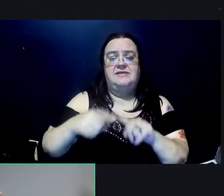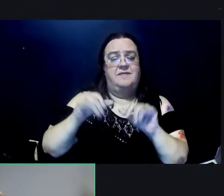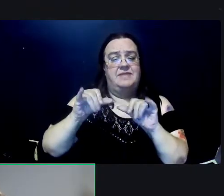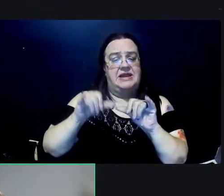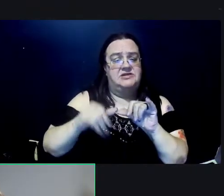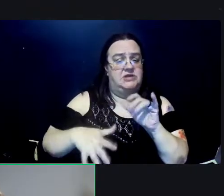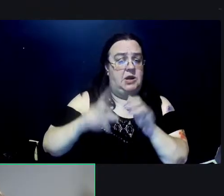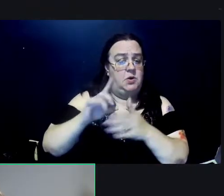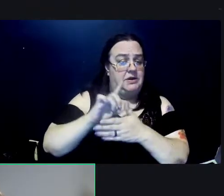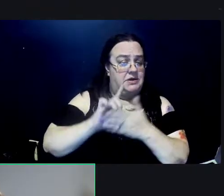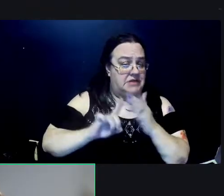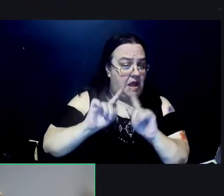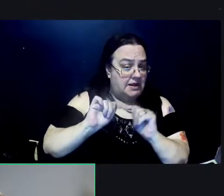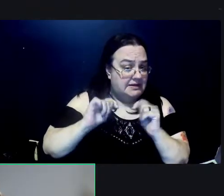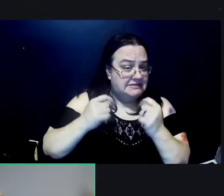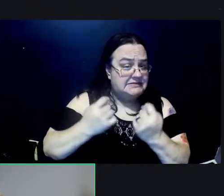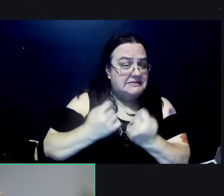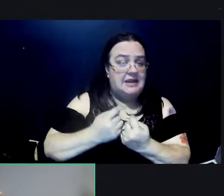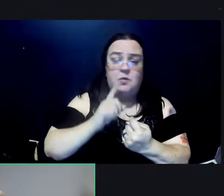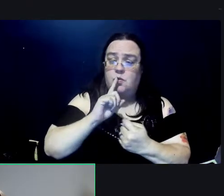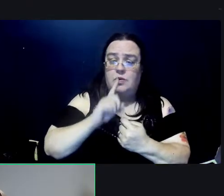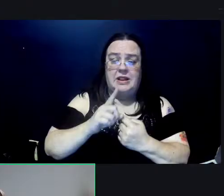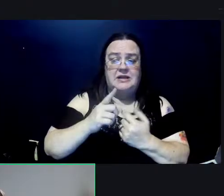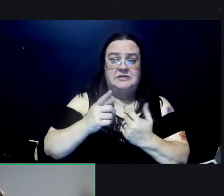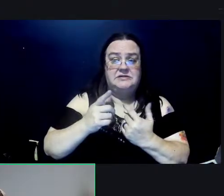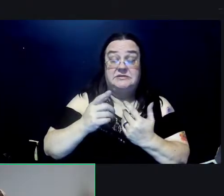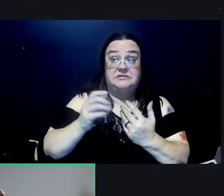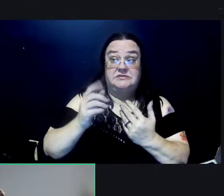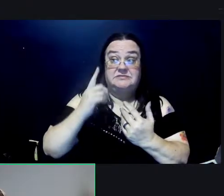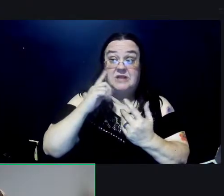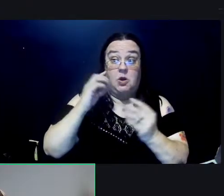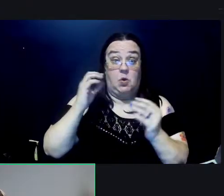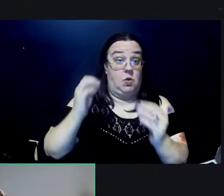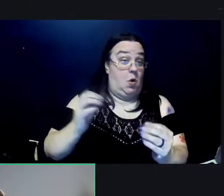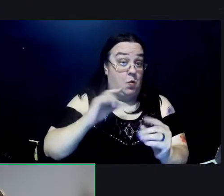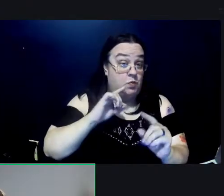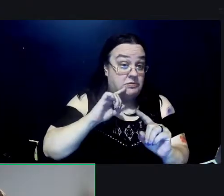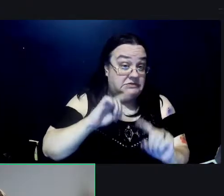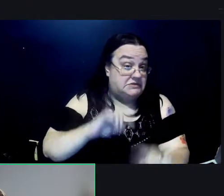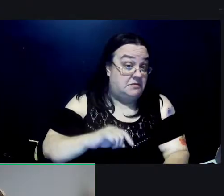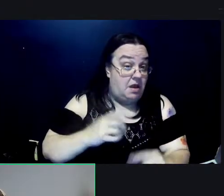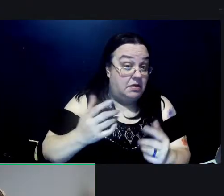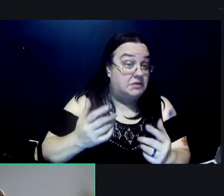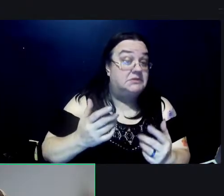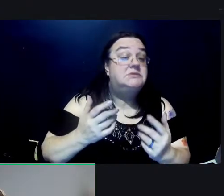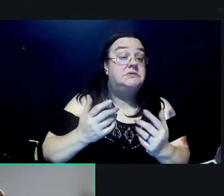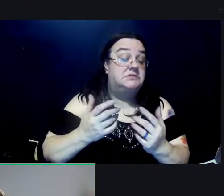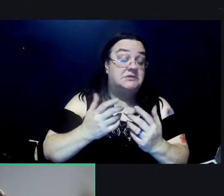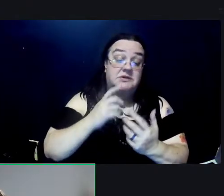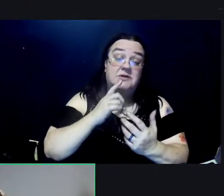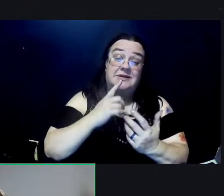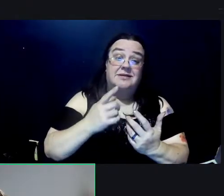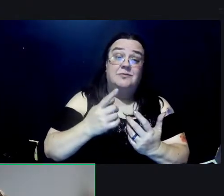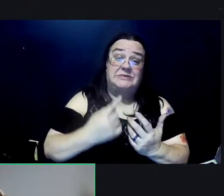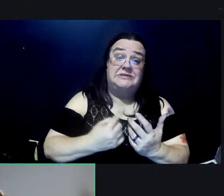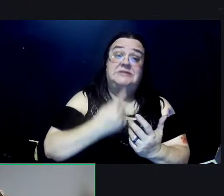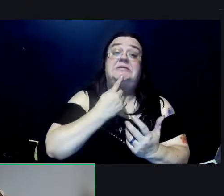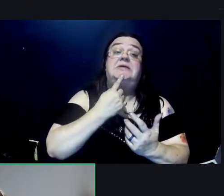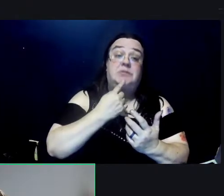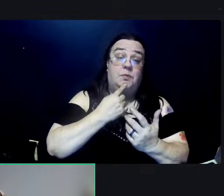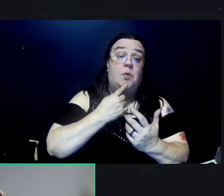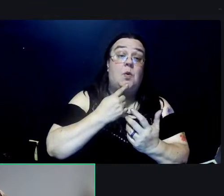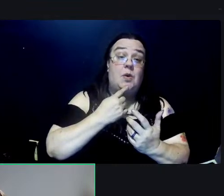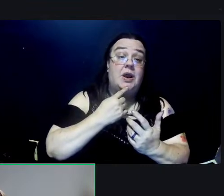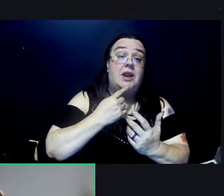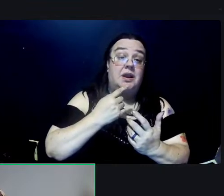has been really non-responsive and pretty disappointing out there